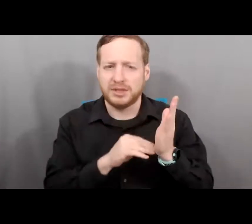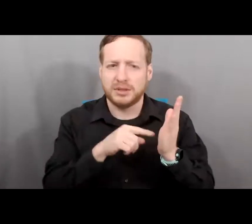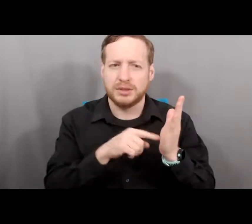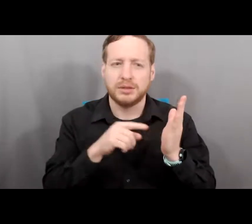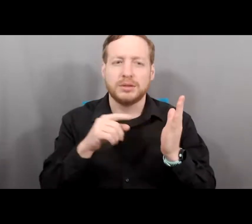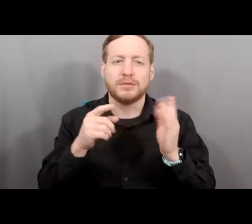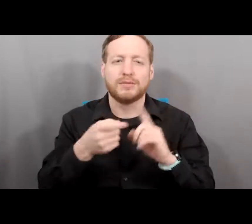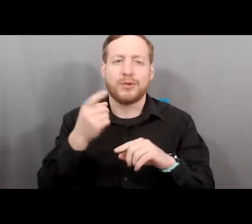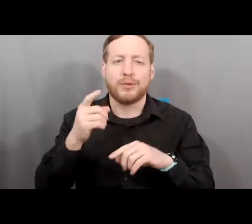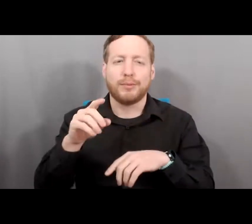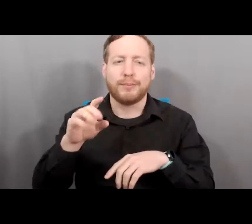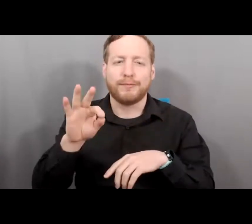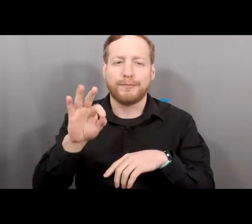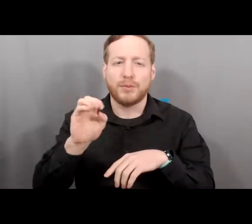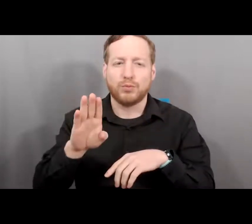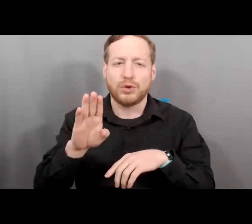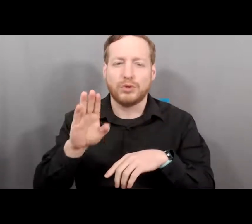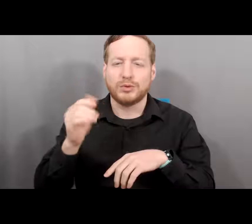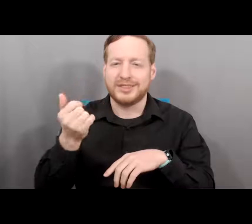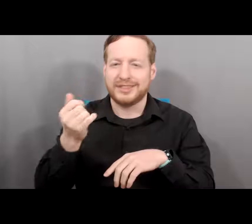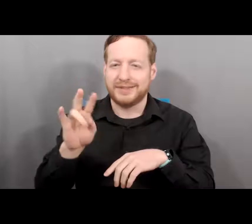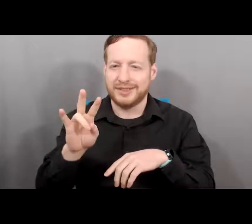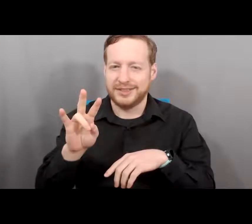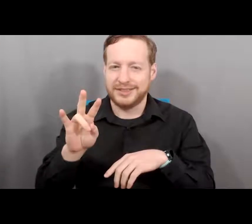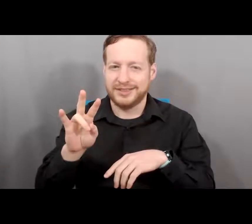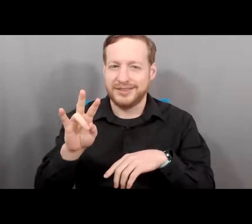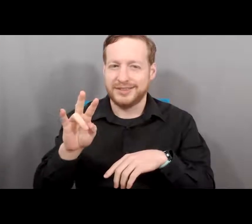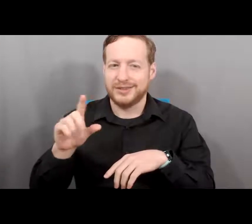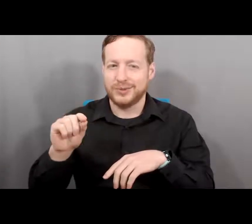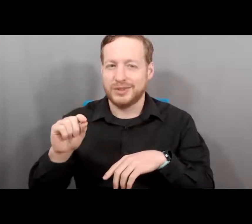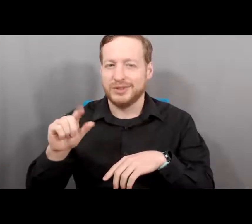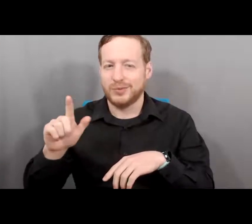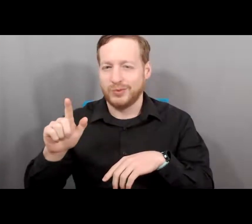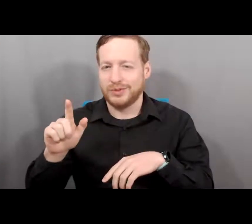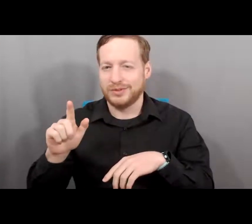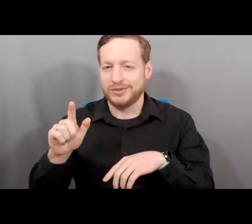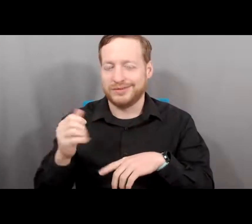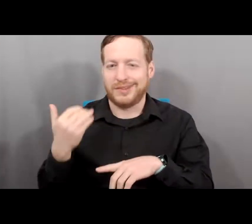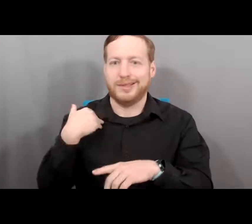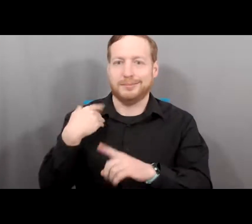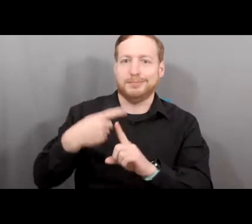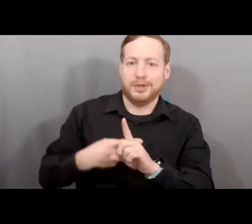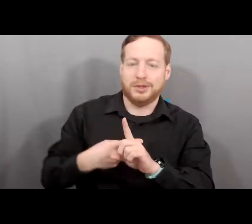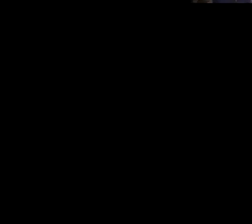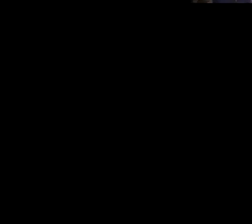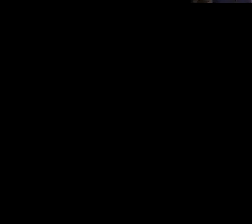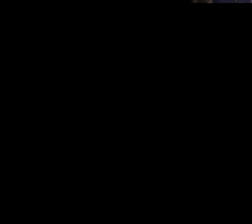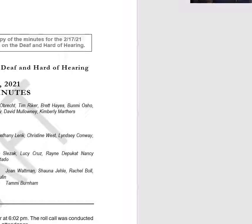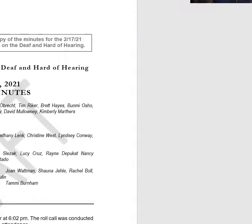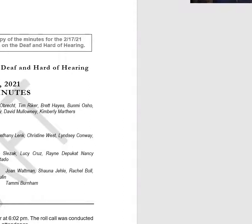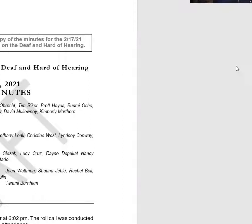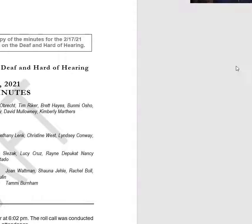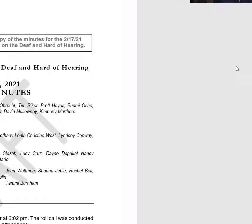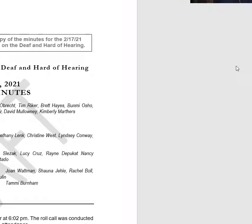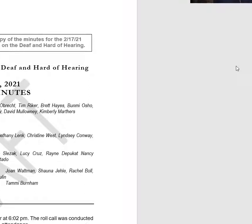So I'm going to open the meeting with the minutes from the meeting in February 17th, 2021,